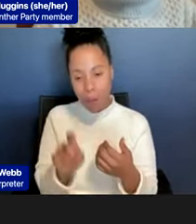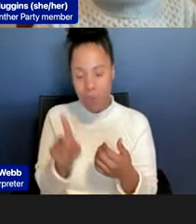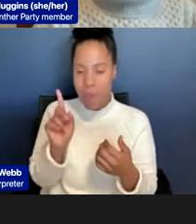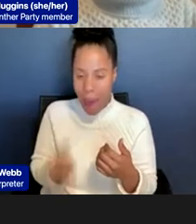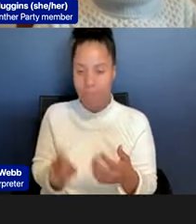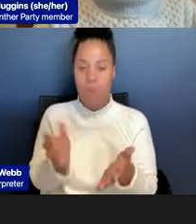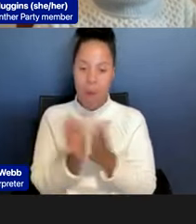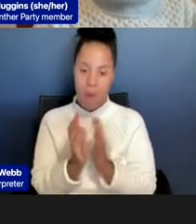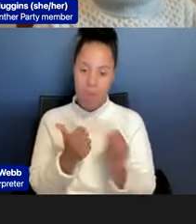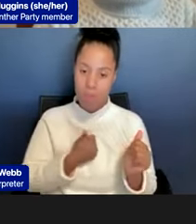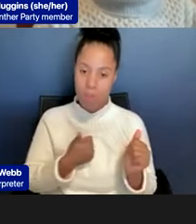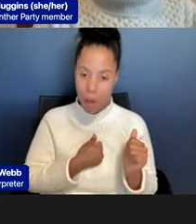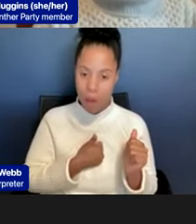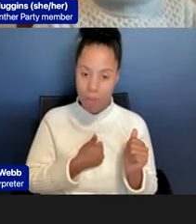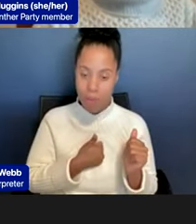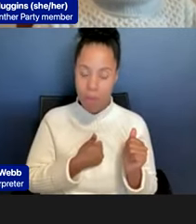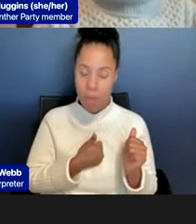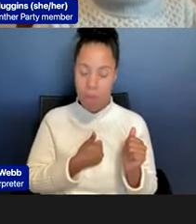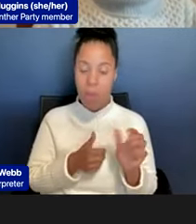just by implication, we are